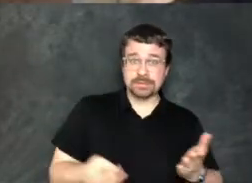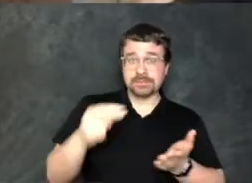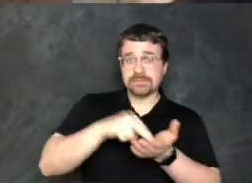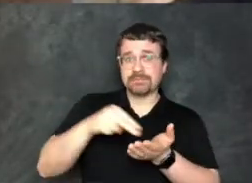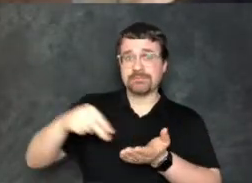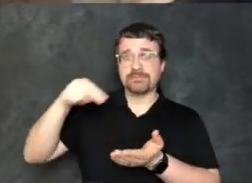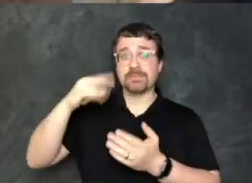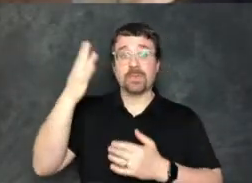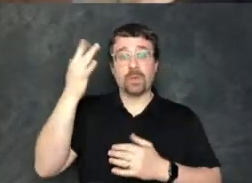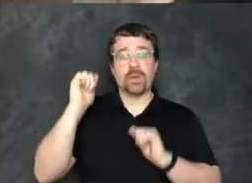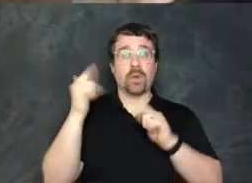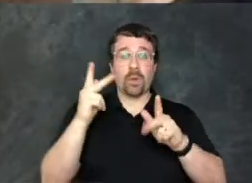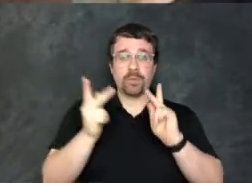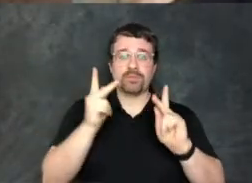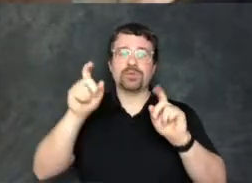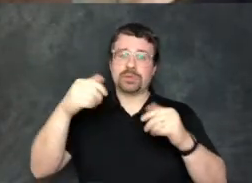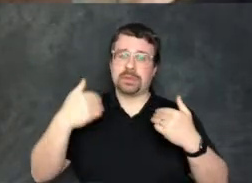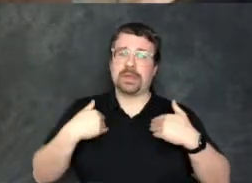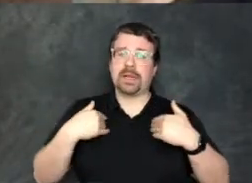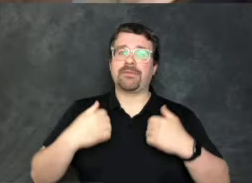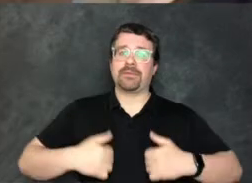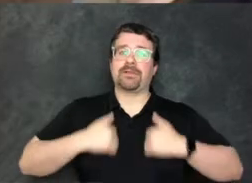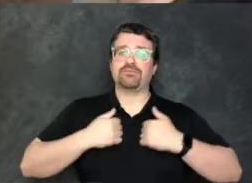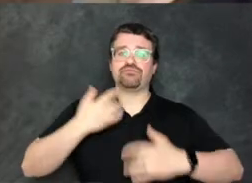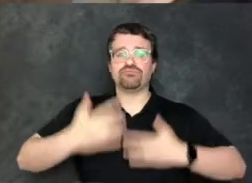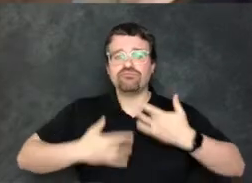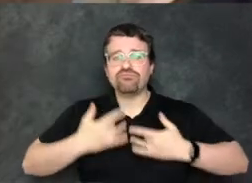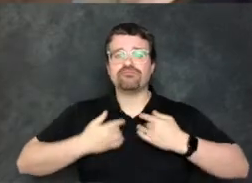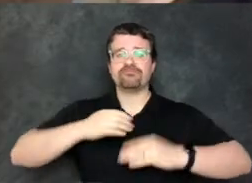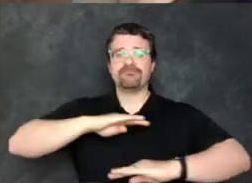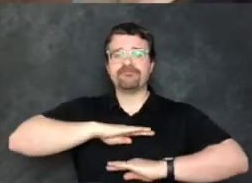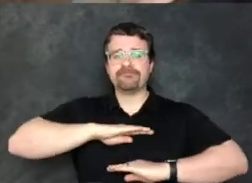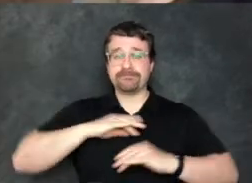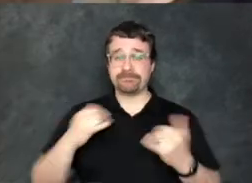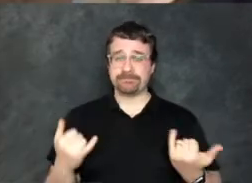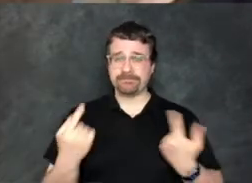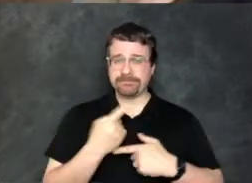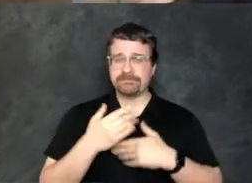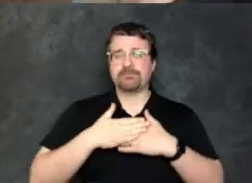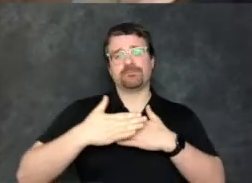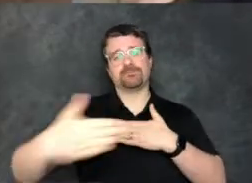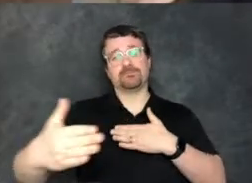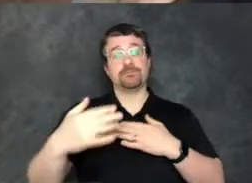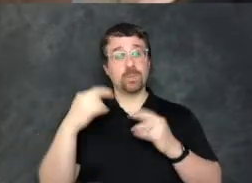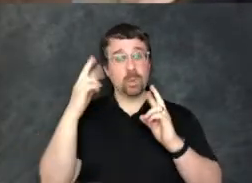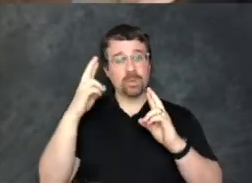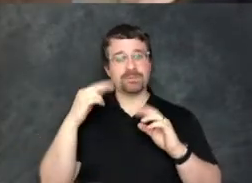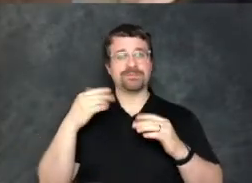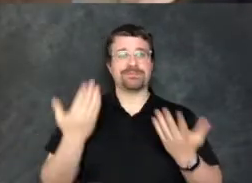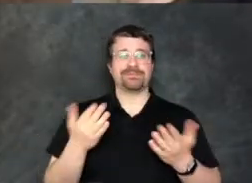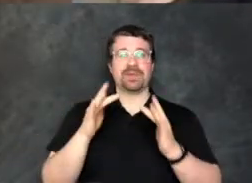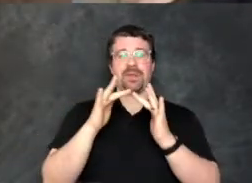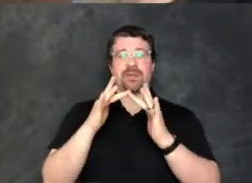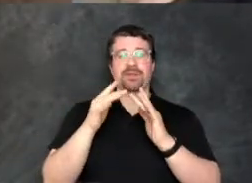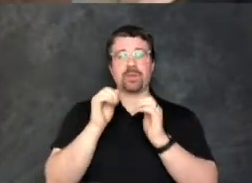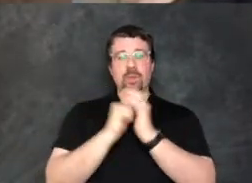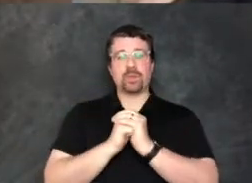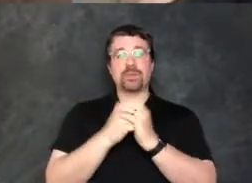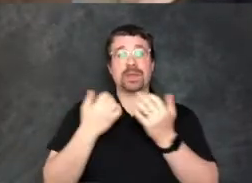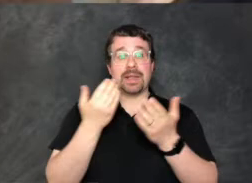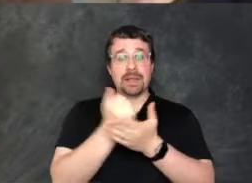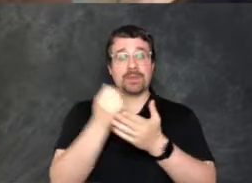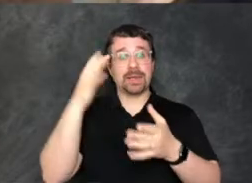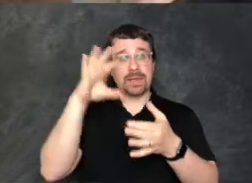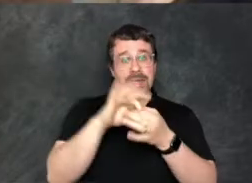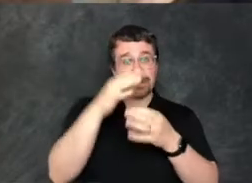Jesus died and rose again because all people deserve a life of joy and fulfillment today and forever. And we hope our